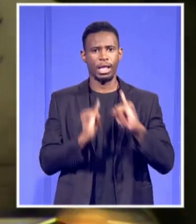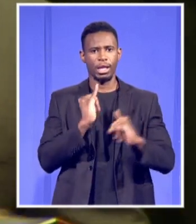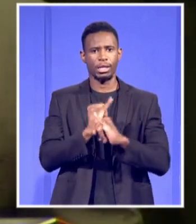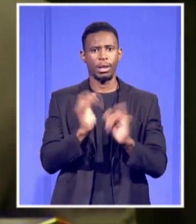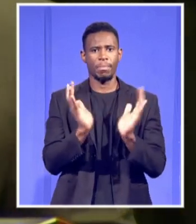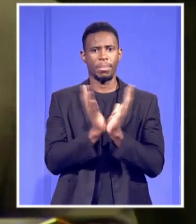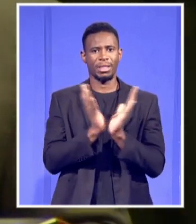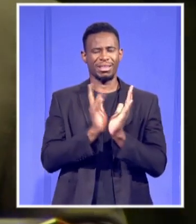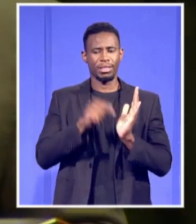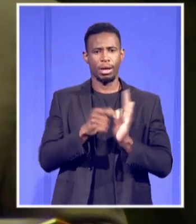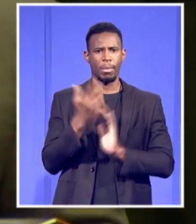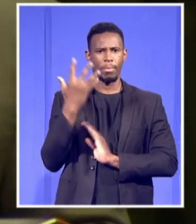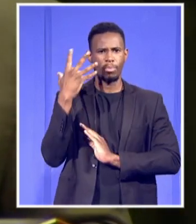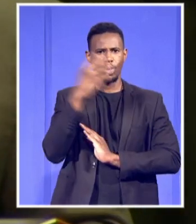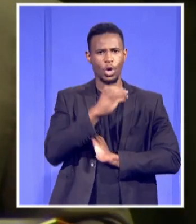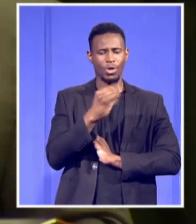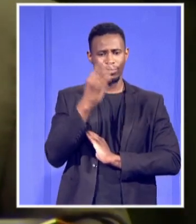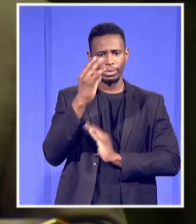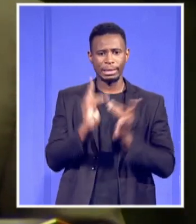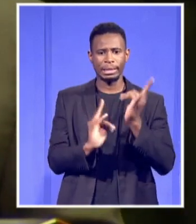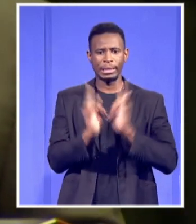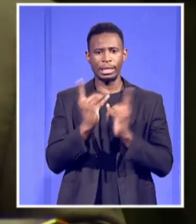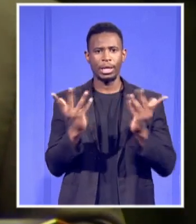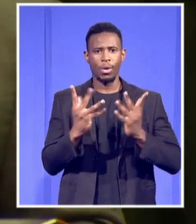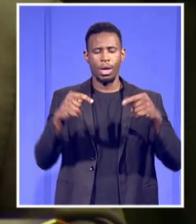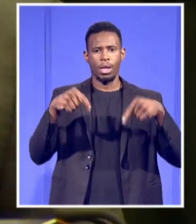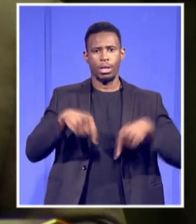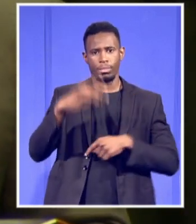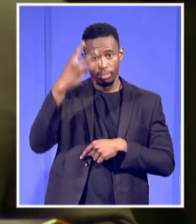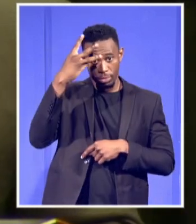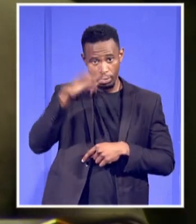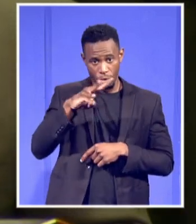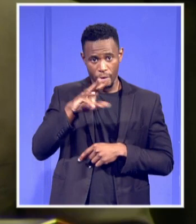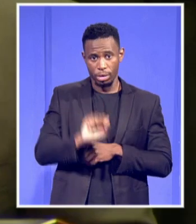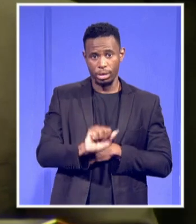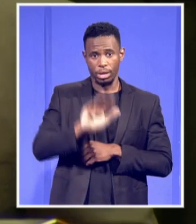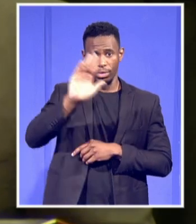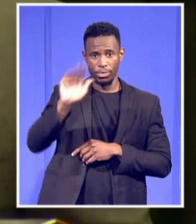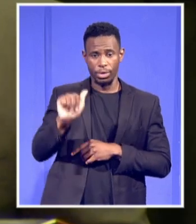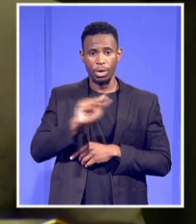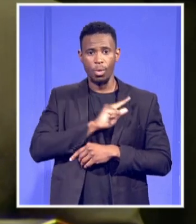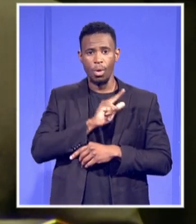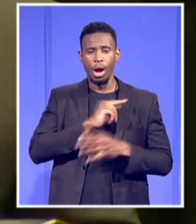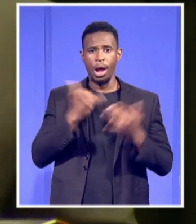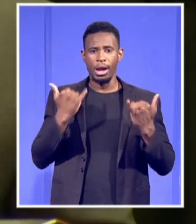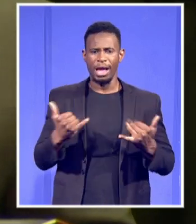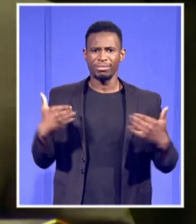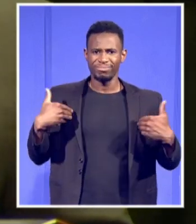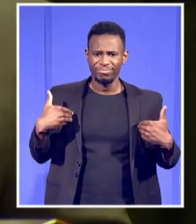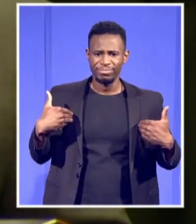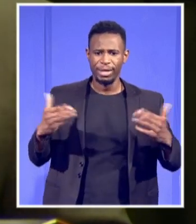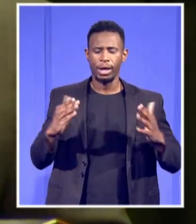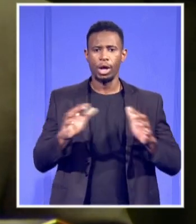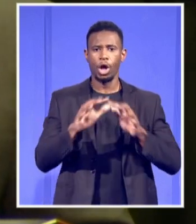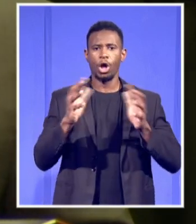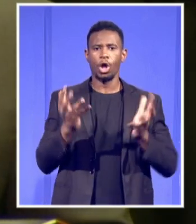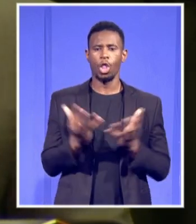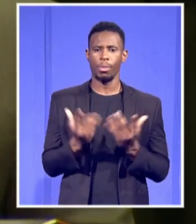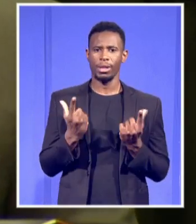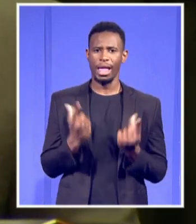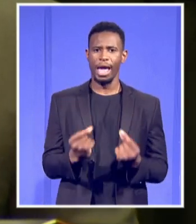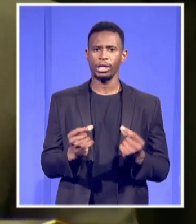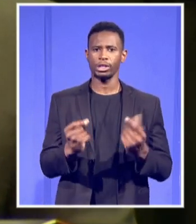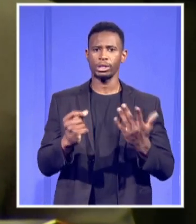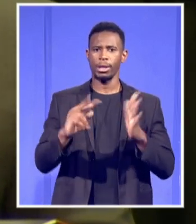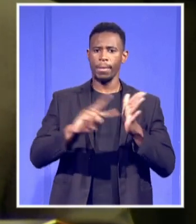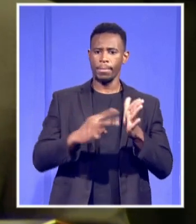beautiful city of Pretoria, South Africa, to launch a global action plan framework to transform